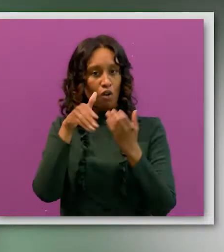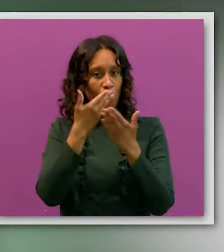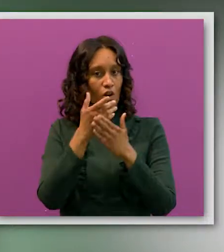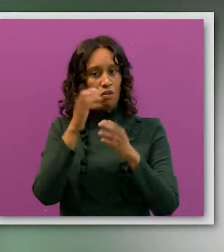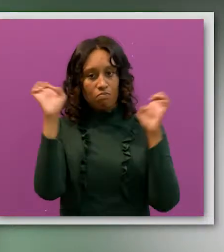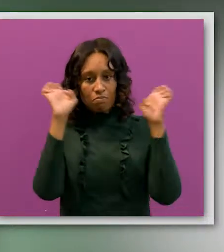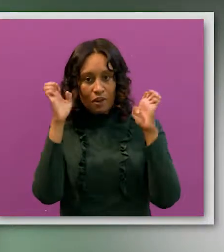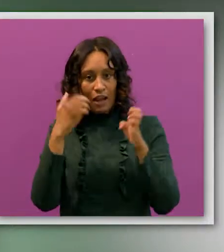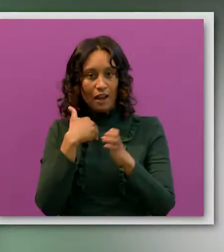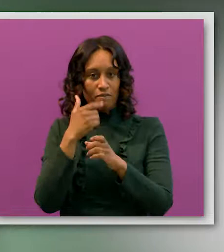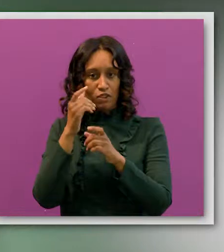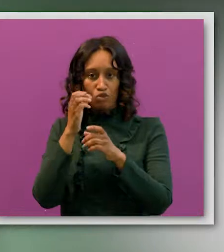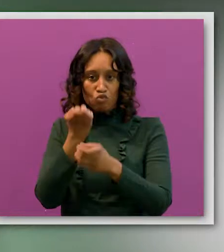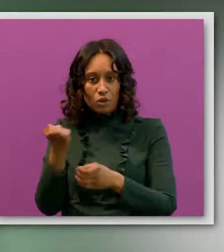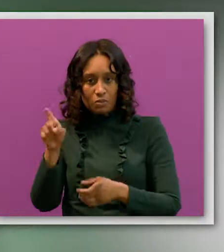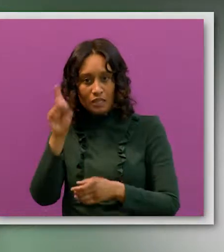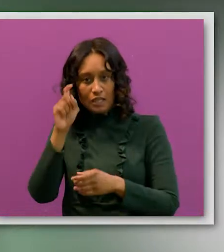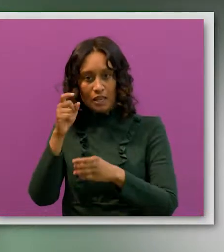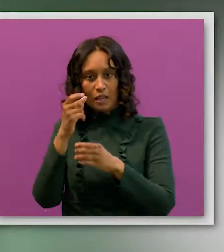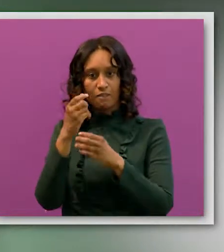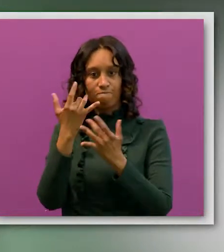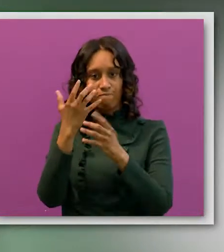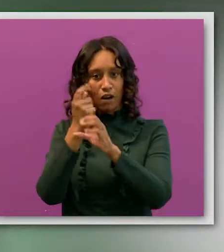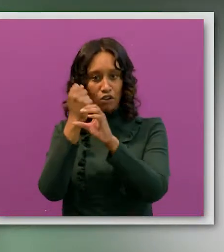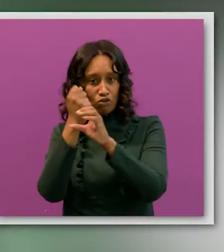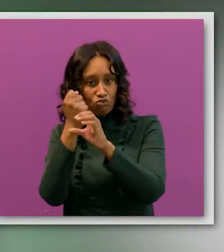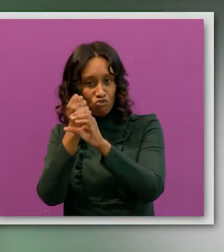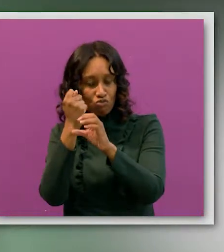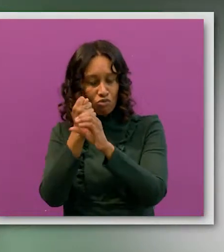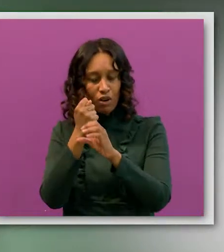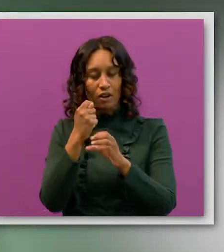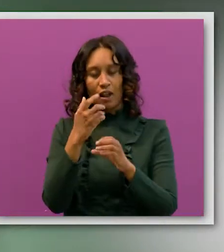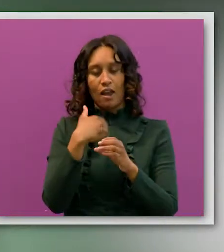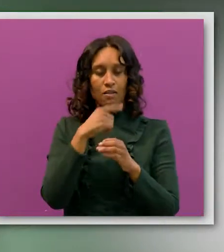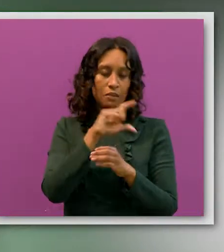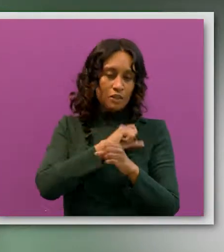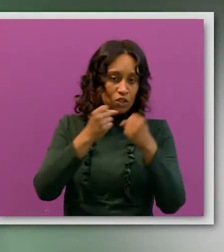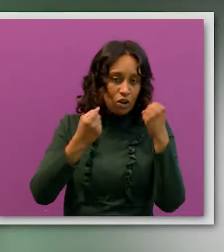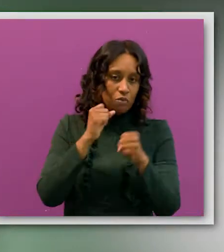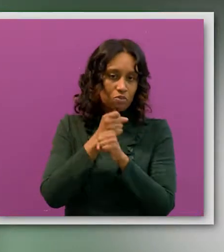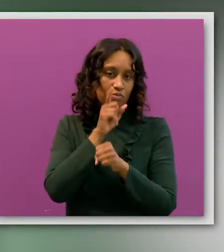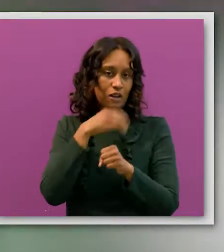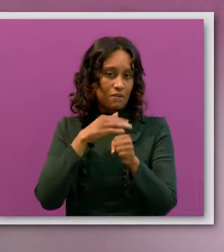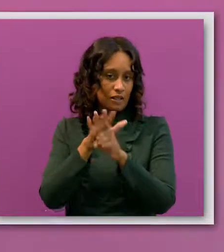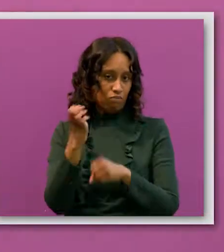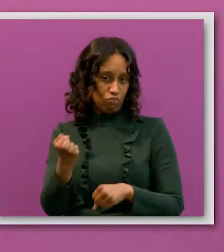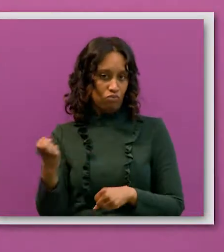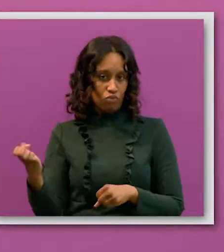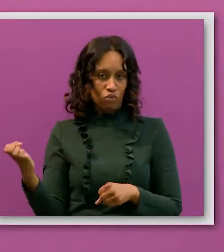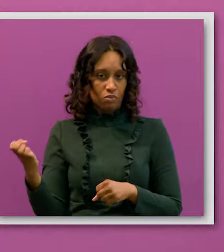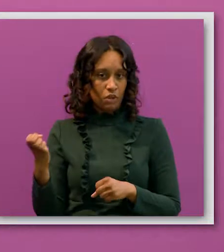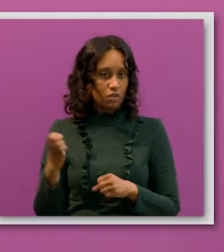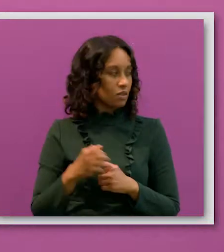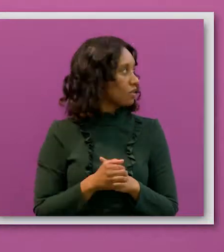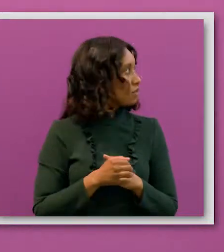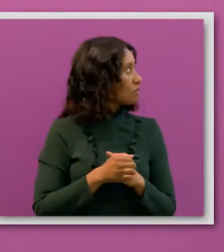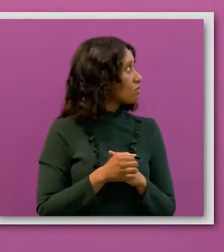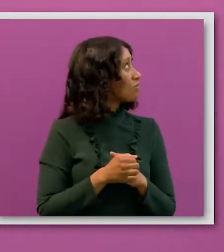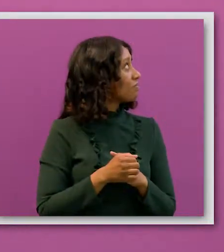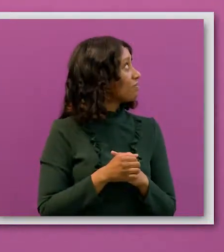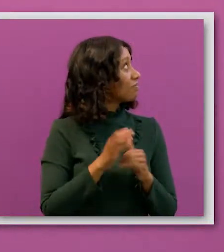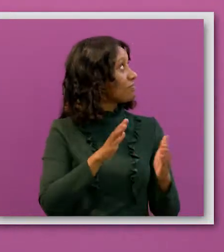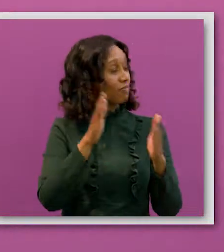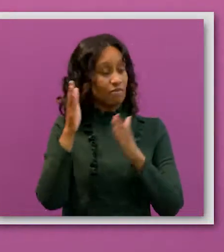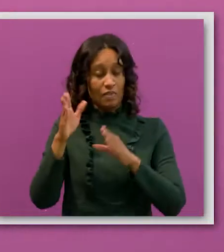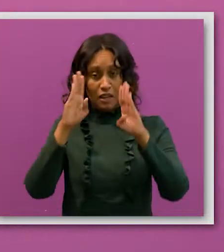like fire trucks and ladder trucks and ambulances to respond to emergencies in the city. We know that affordable